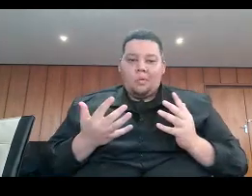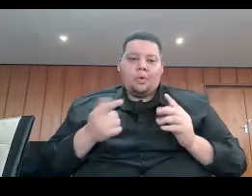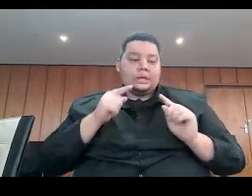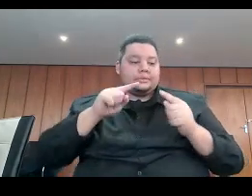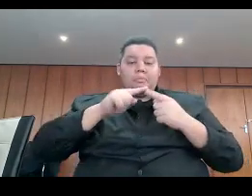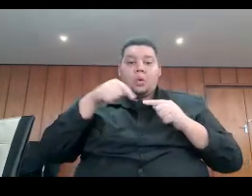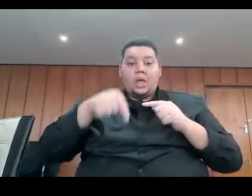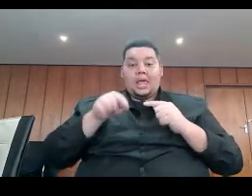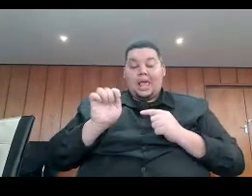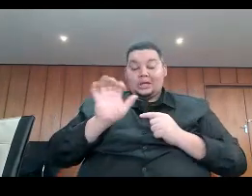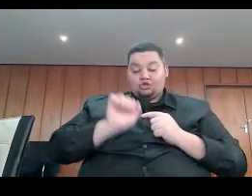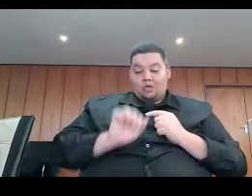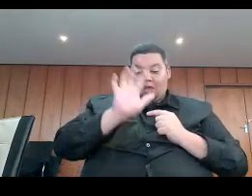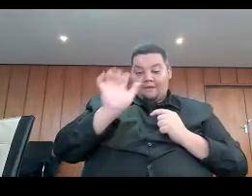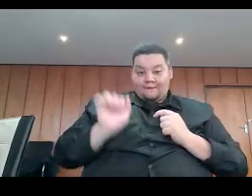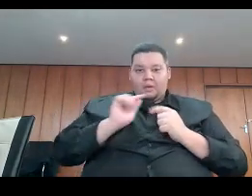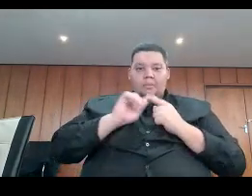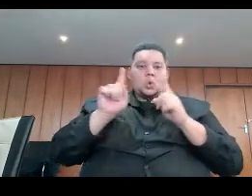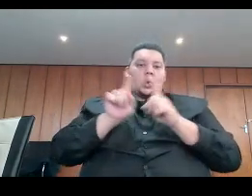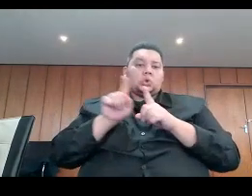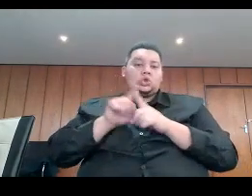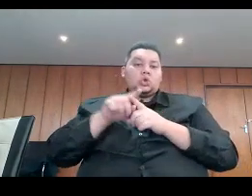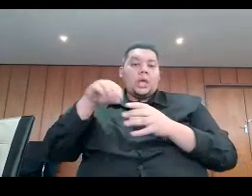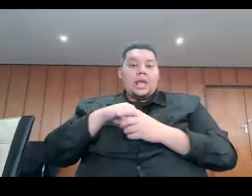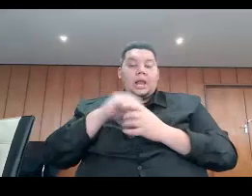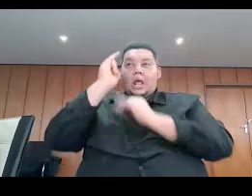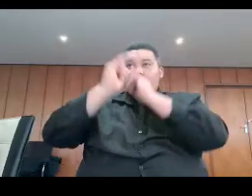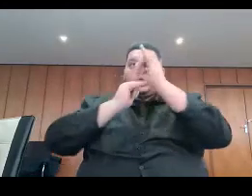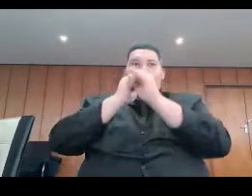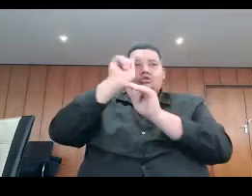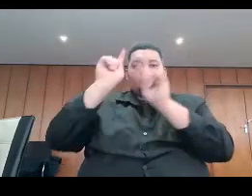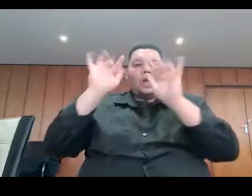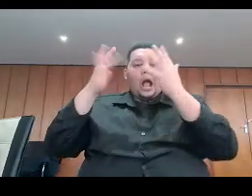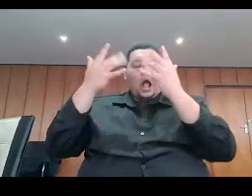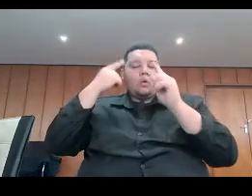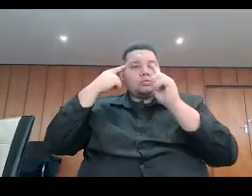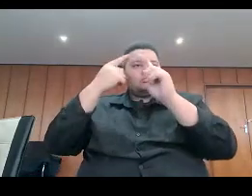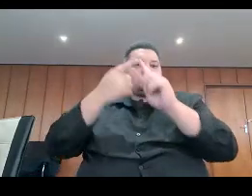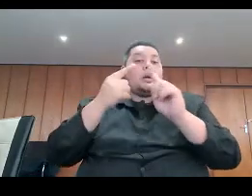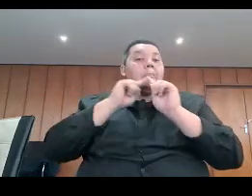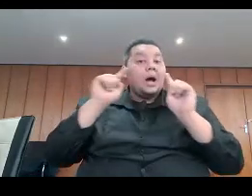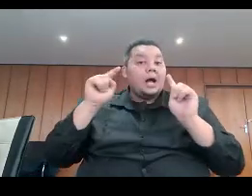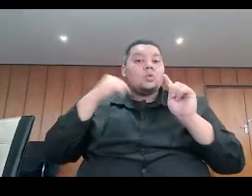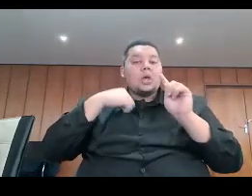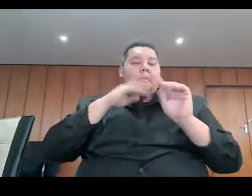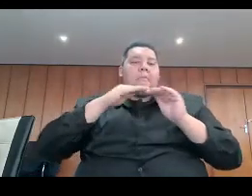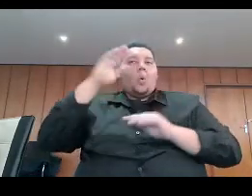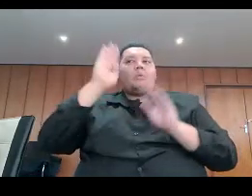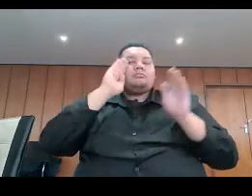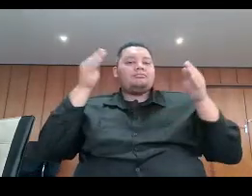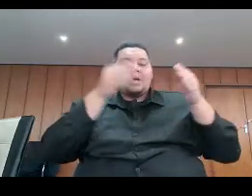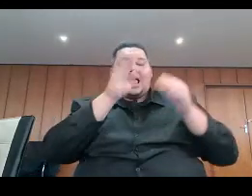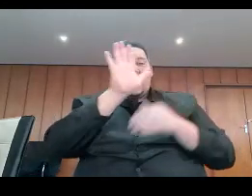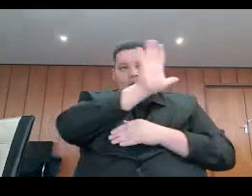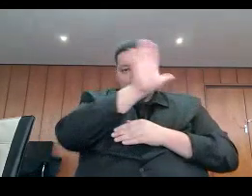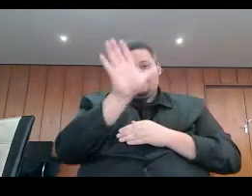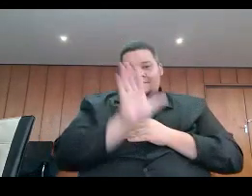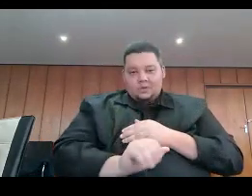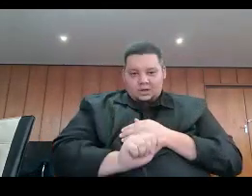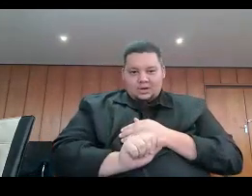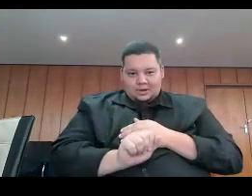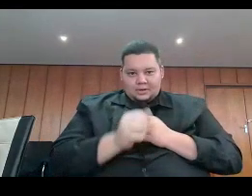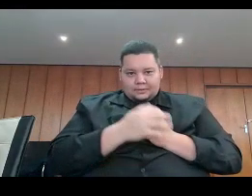point in South Africa? How did we get to this point internationally? But it is Africa that we're concerned about. And so I'm going